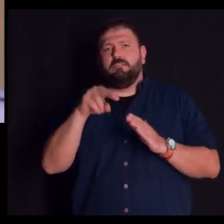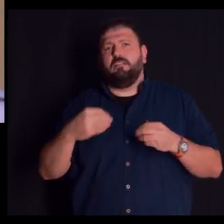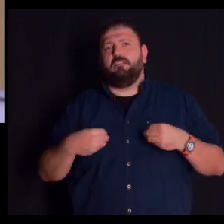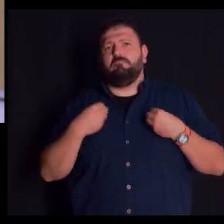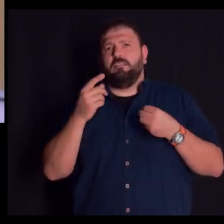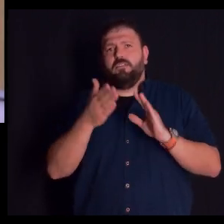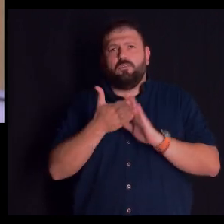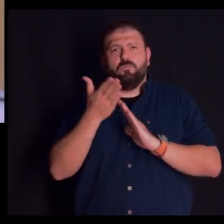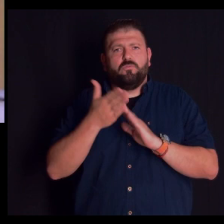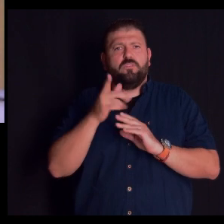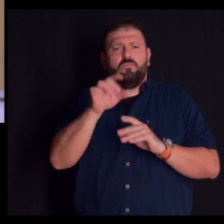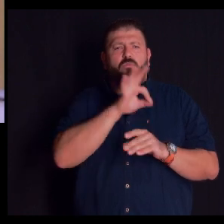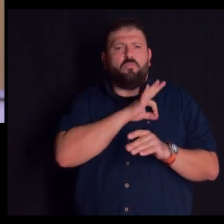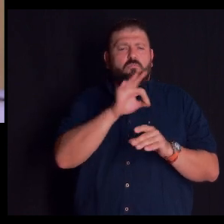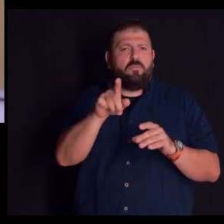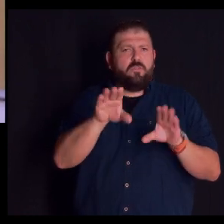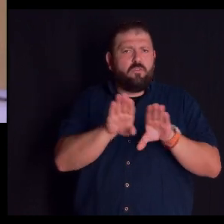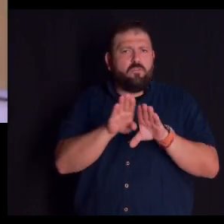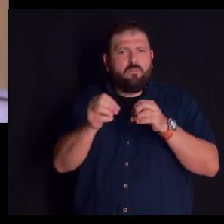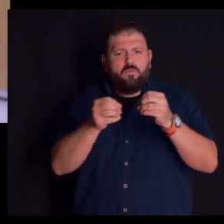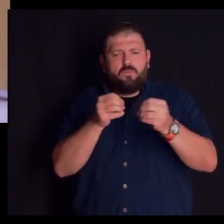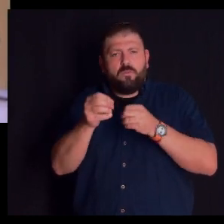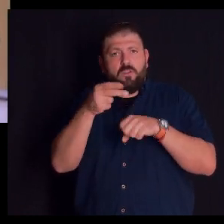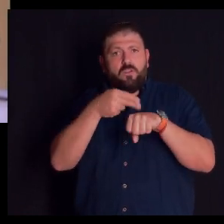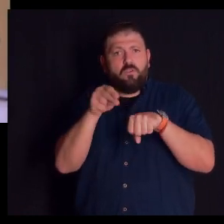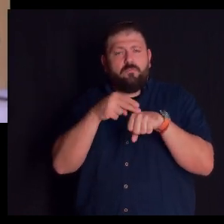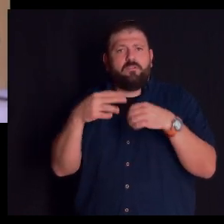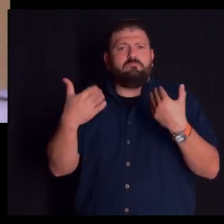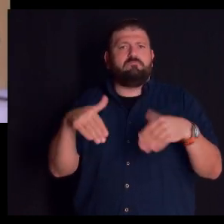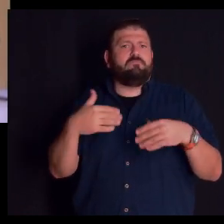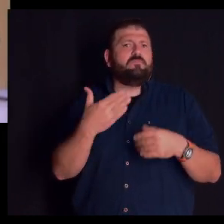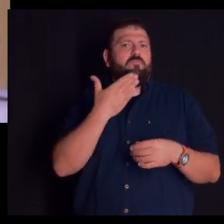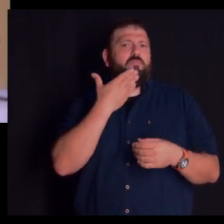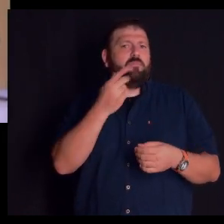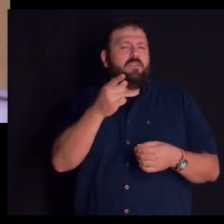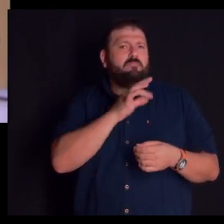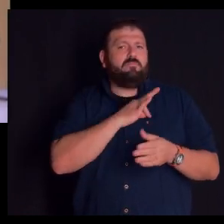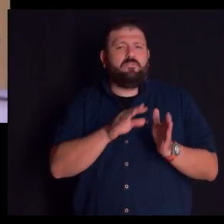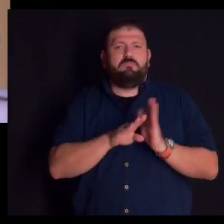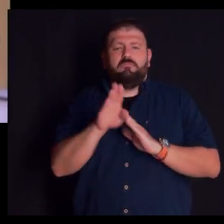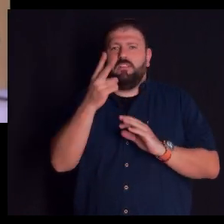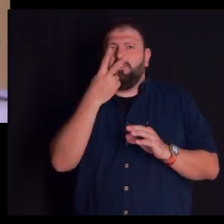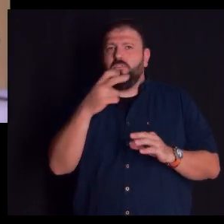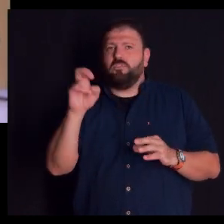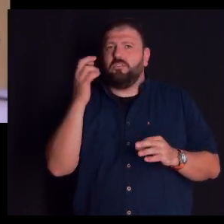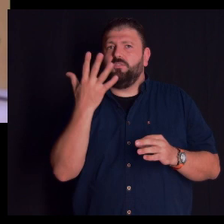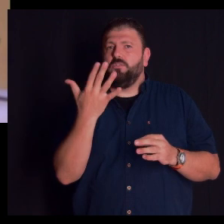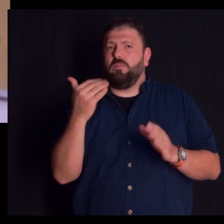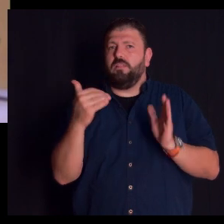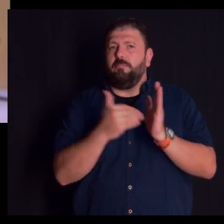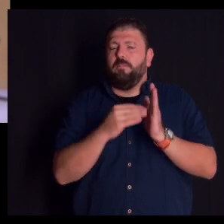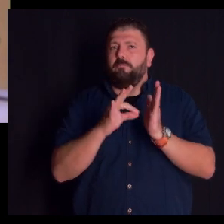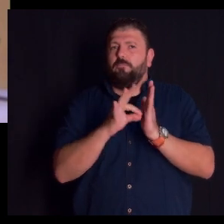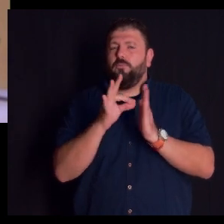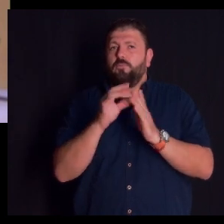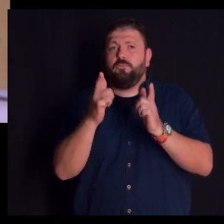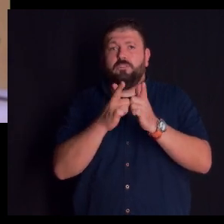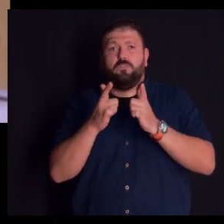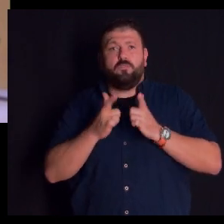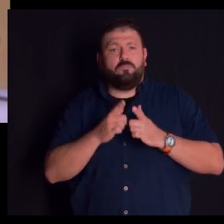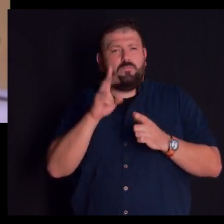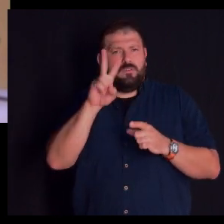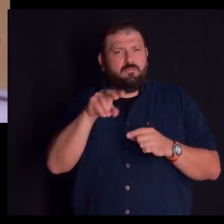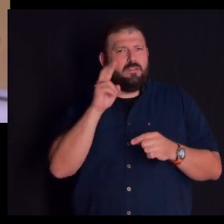life, right? Building an organization with these shocking numbers, more than 250,000 points as a